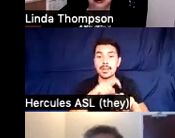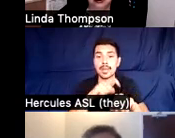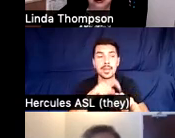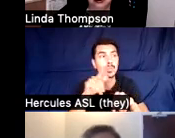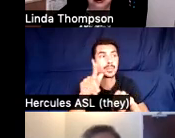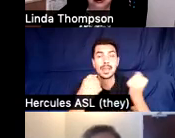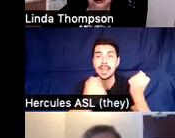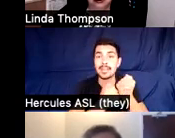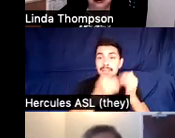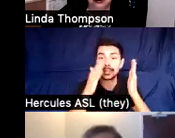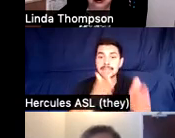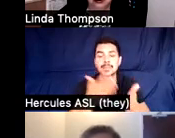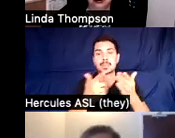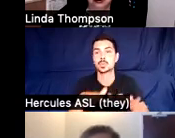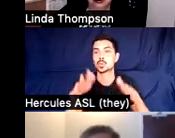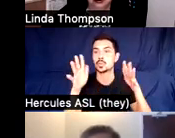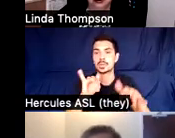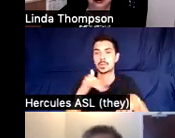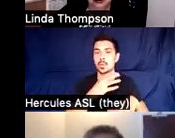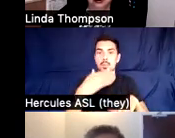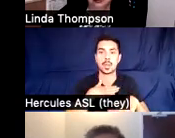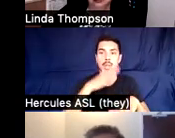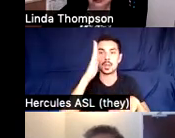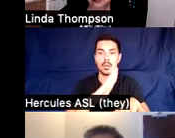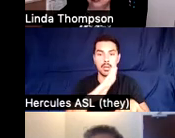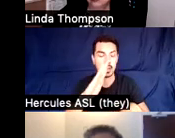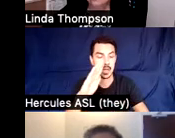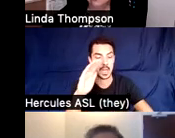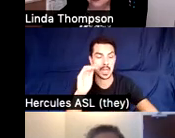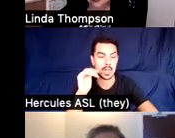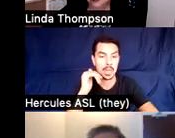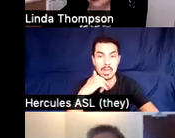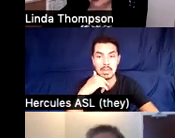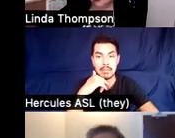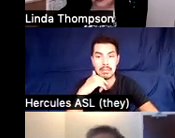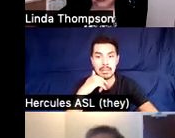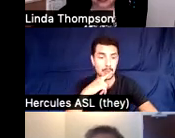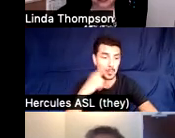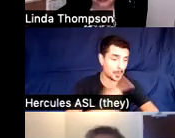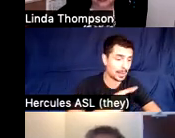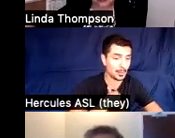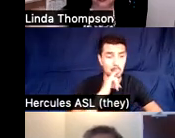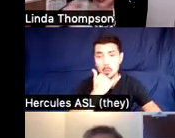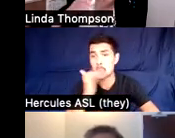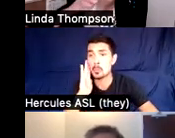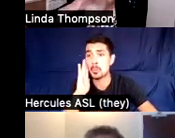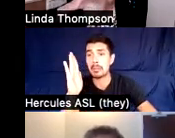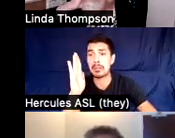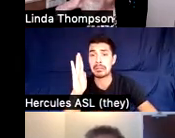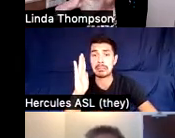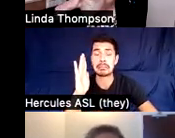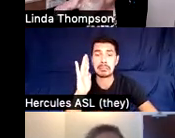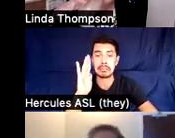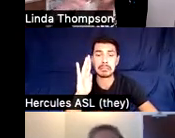somebody, you might be super nervous, like, oh my gosh, am I going to get it right? Am I going to get it wrong? Am I going to mess this up? Is this person going to